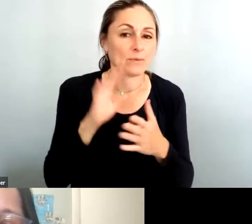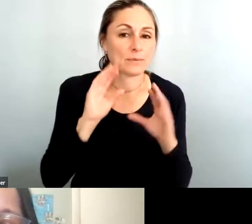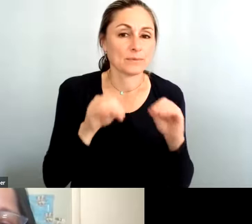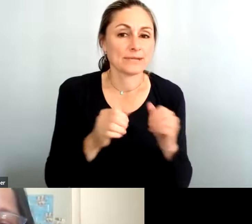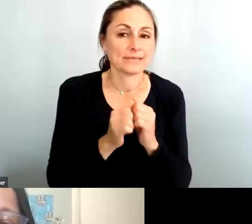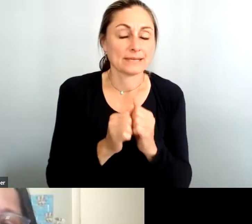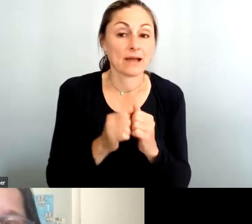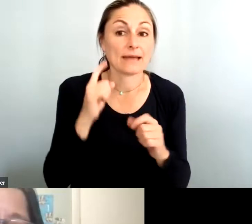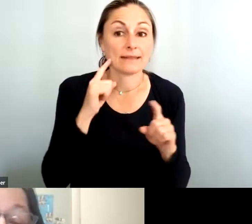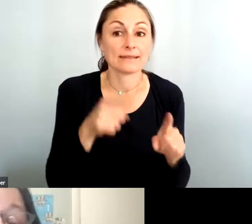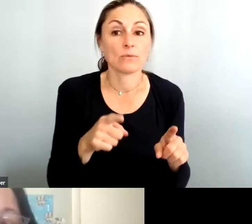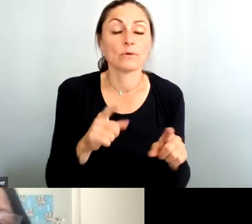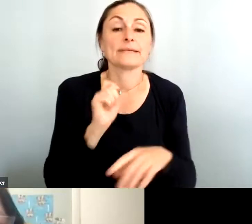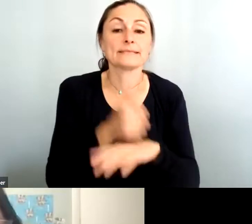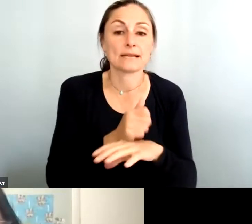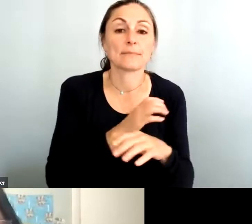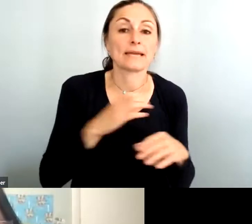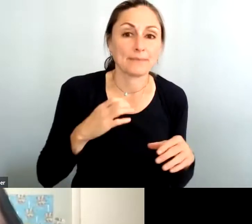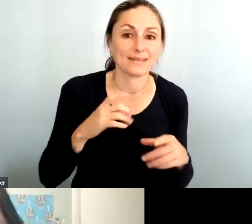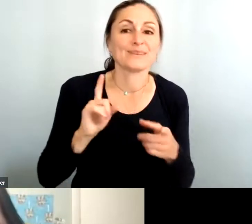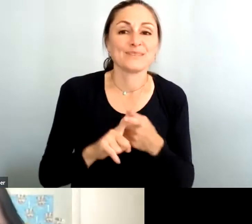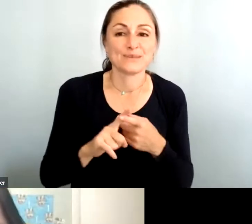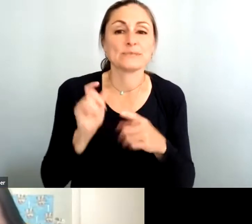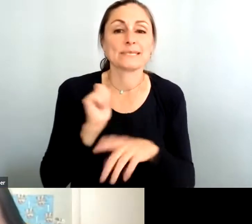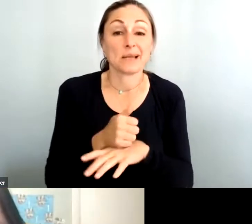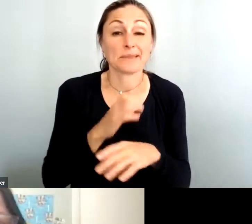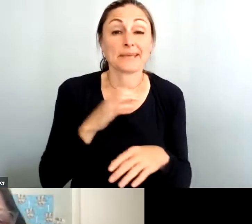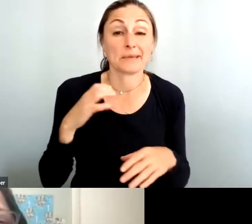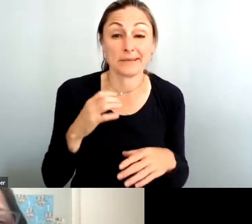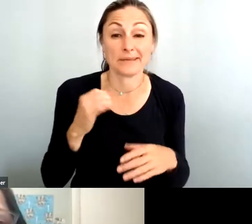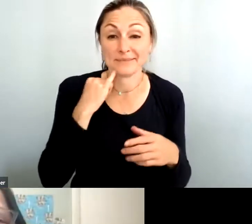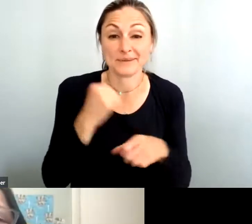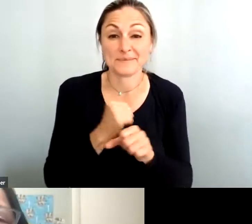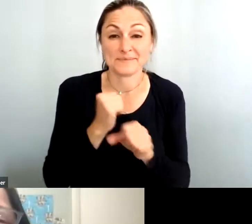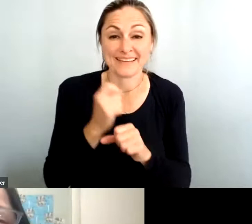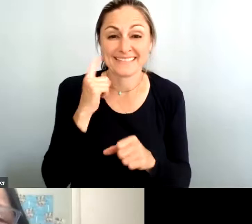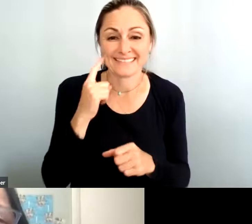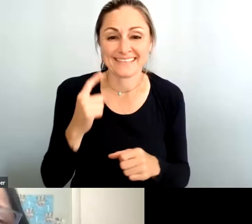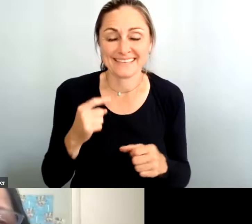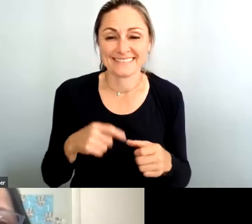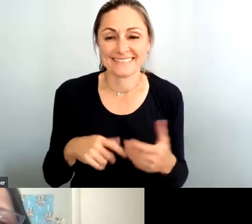even be putting together a committee to put together the committee, if that makes sense.